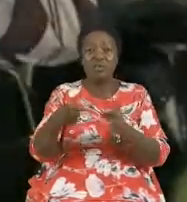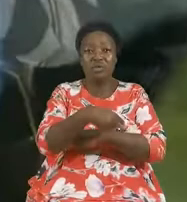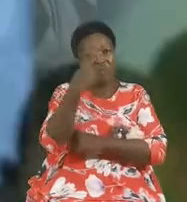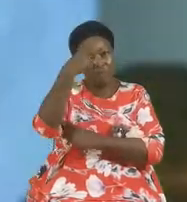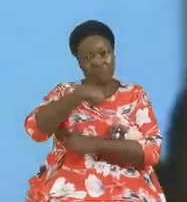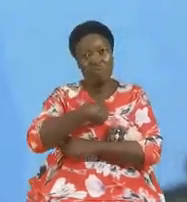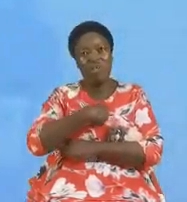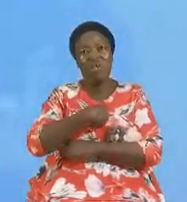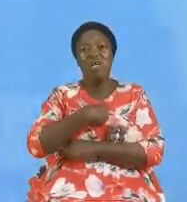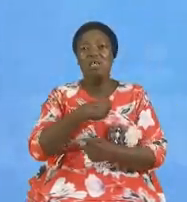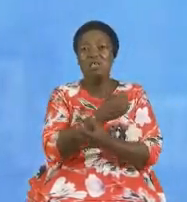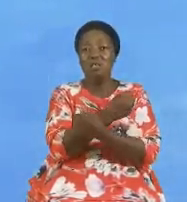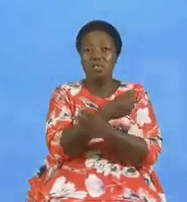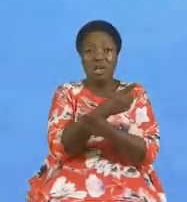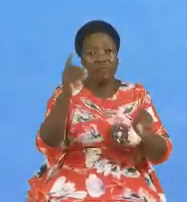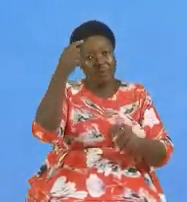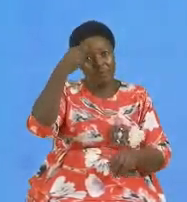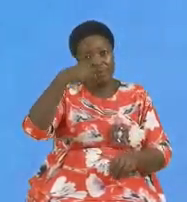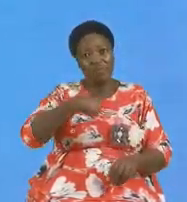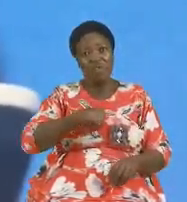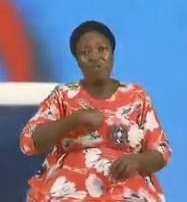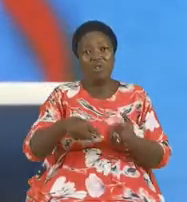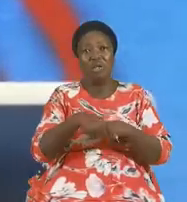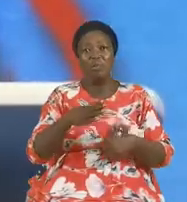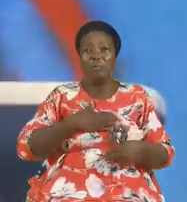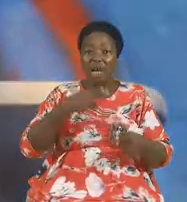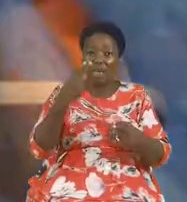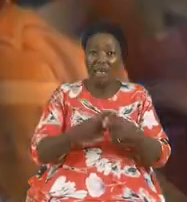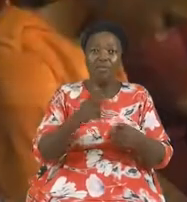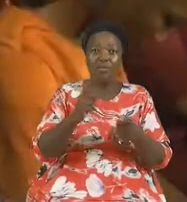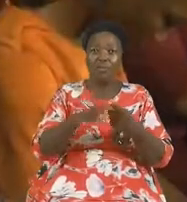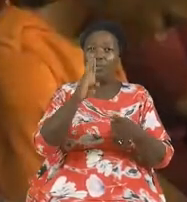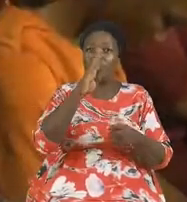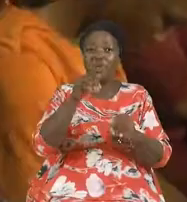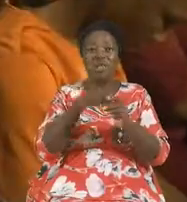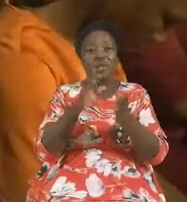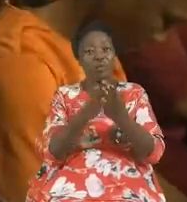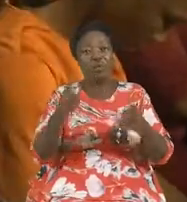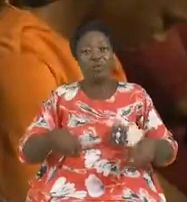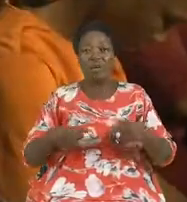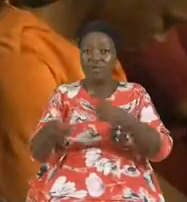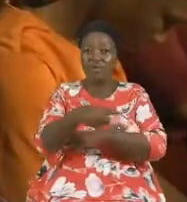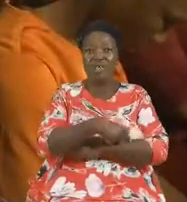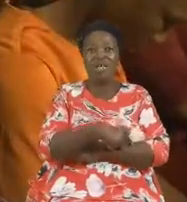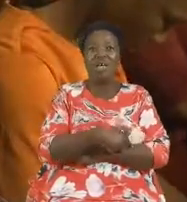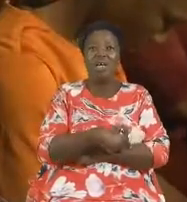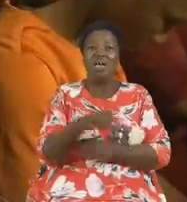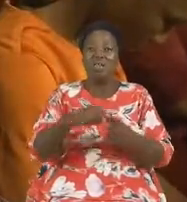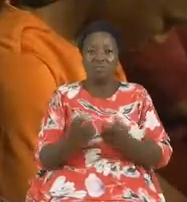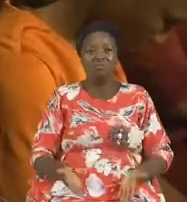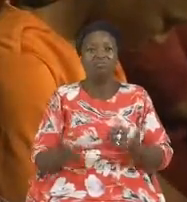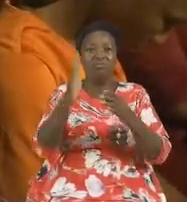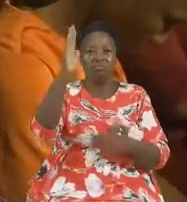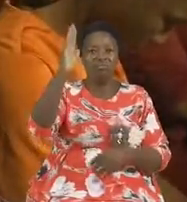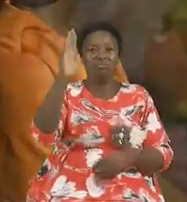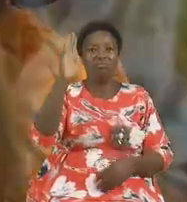saying, salvation today for me. Redemption today for me. My name to be in the book of life